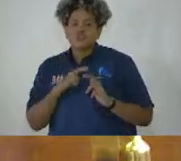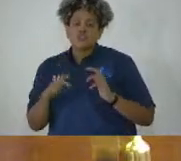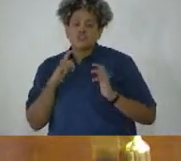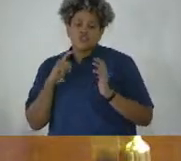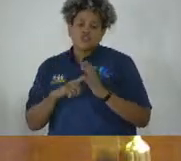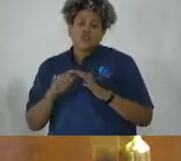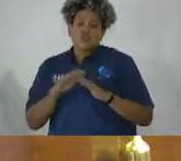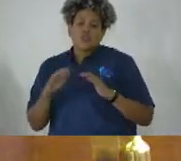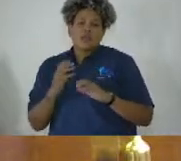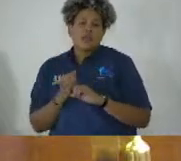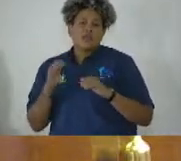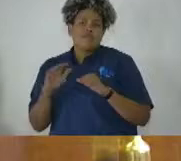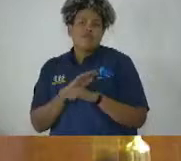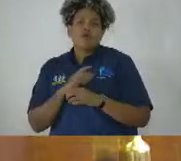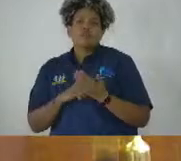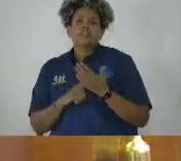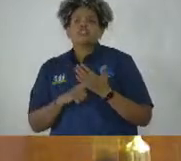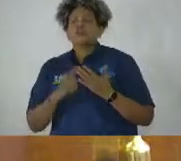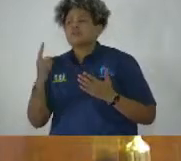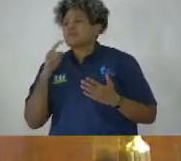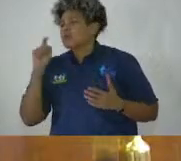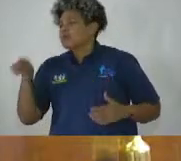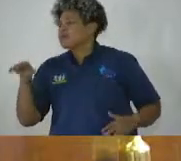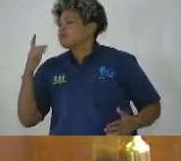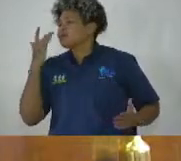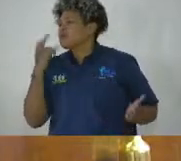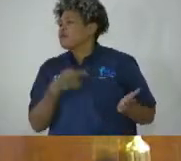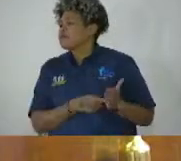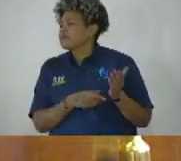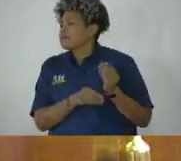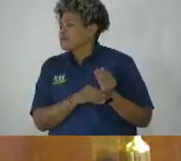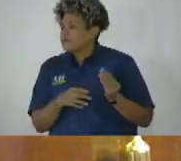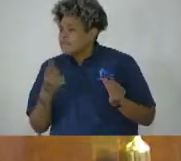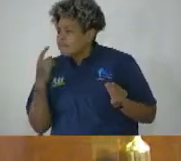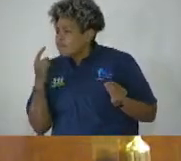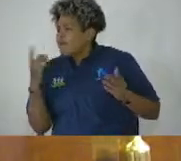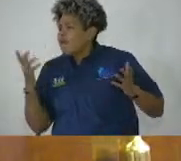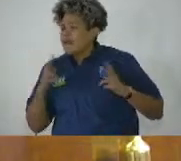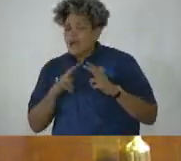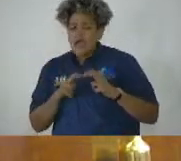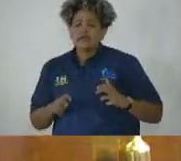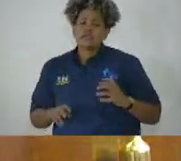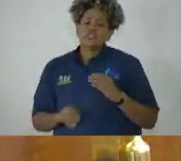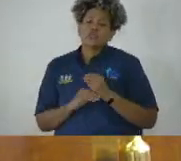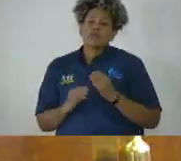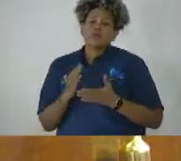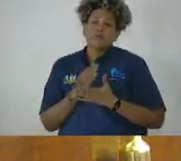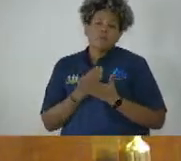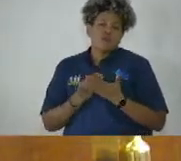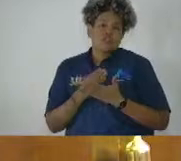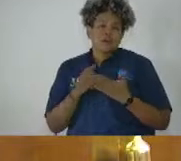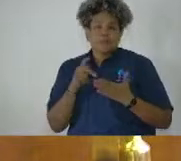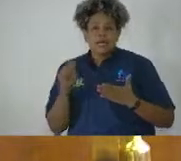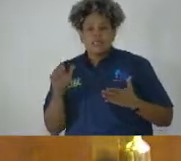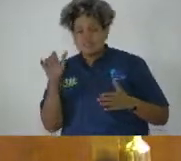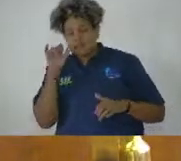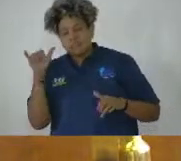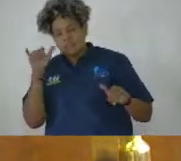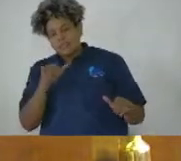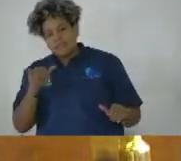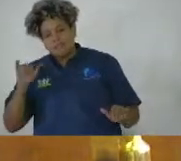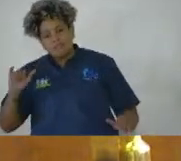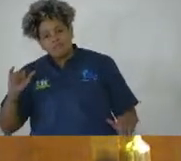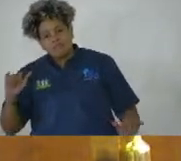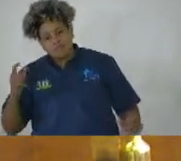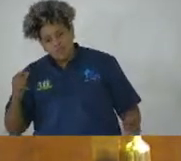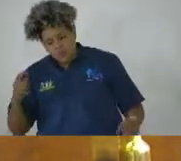the fulsome deliberations at the PAC to examine the supplementary budget in a way that we would normally do.